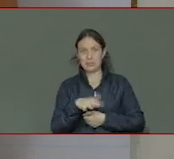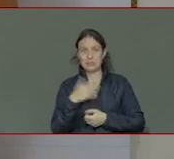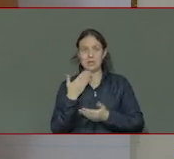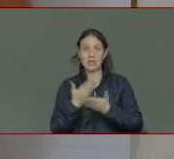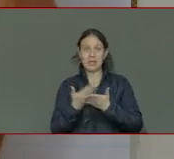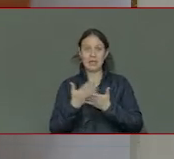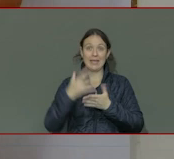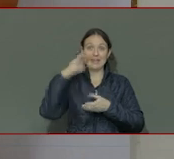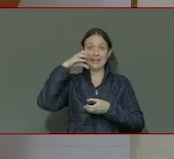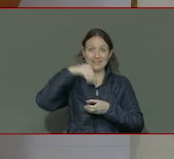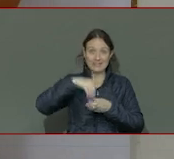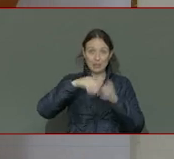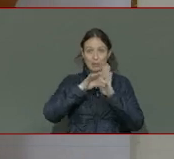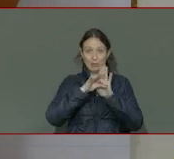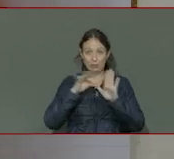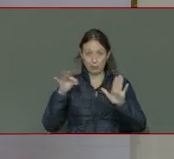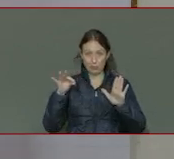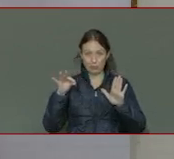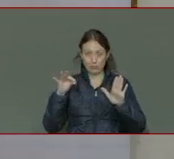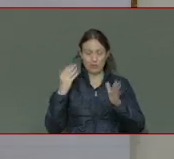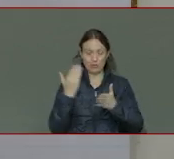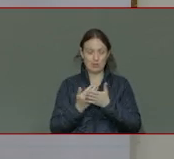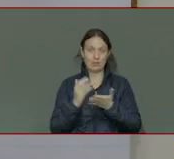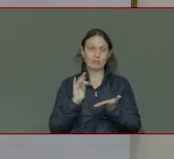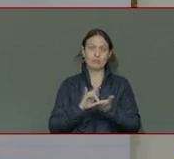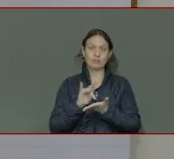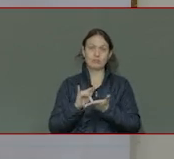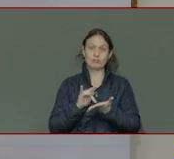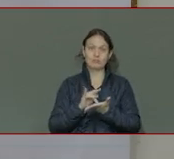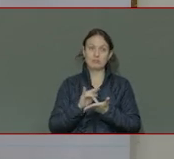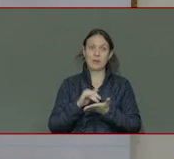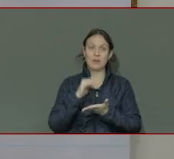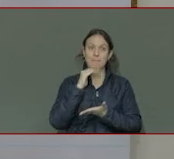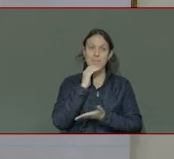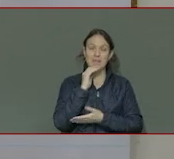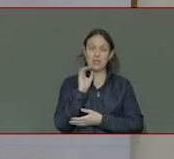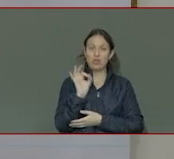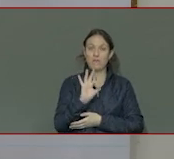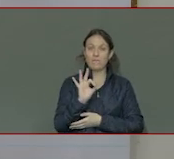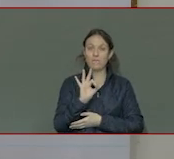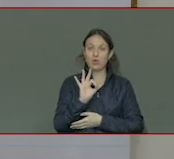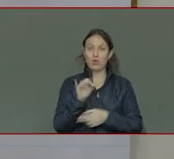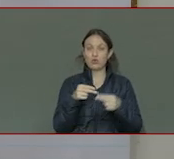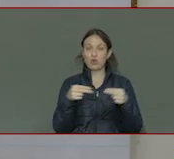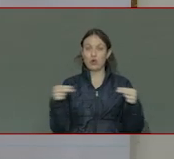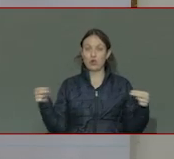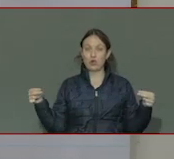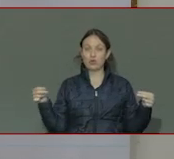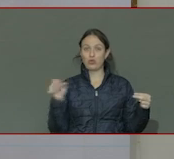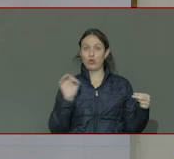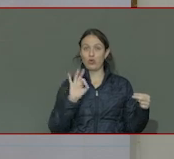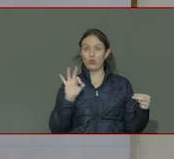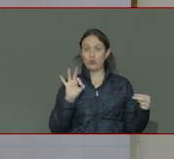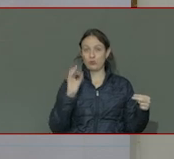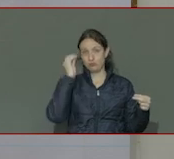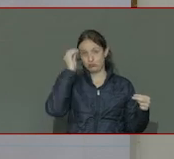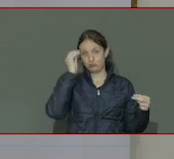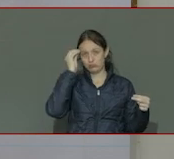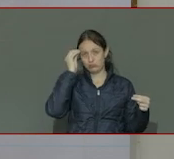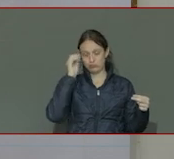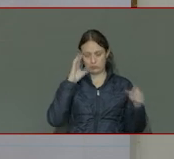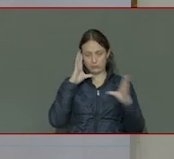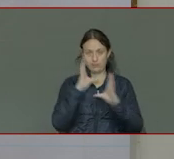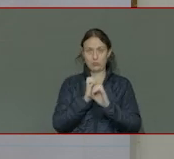calculation, I'm now interested in these forces that's horizontal. So if I want to use